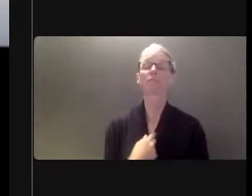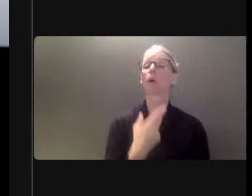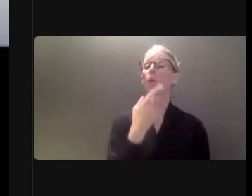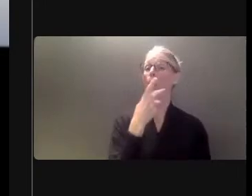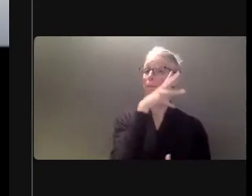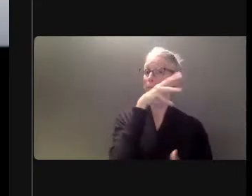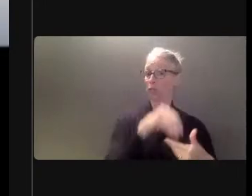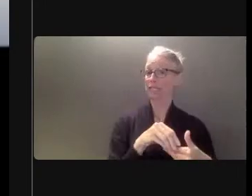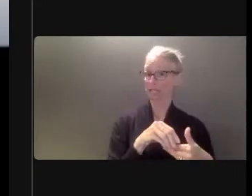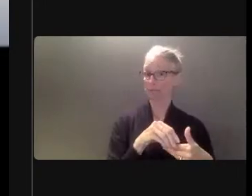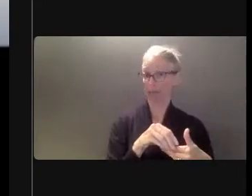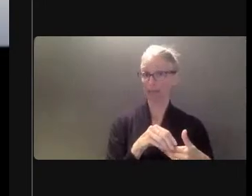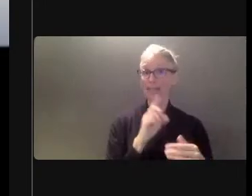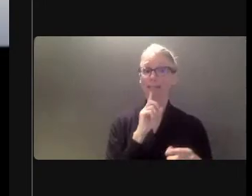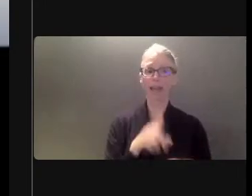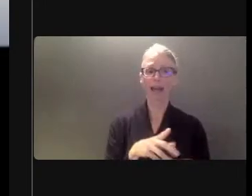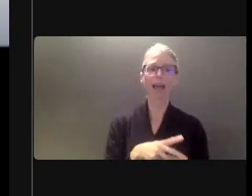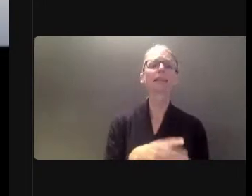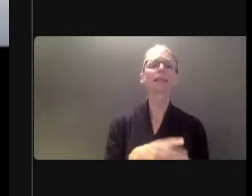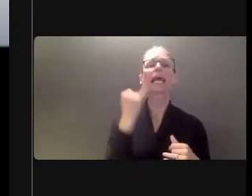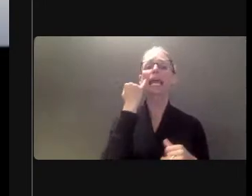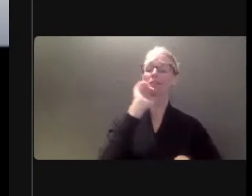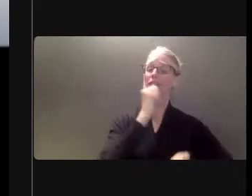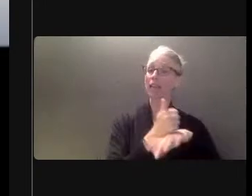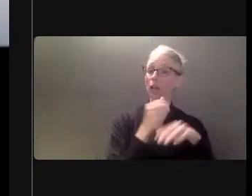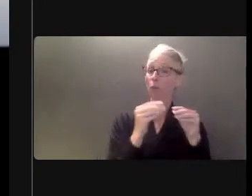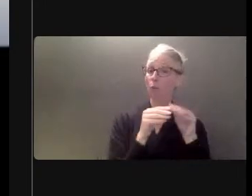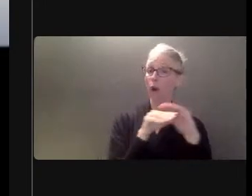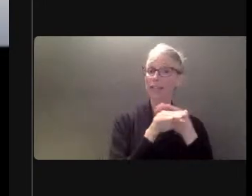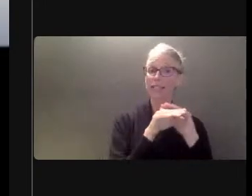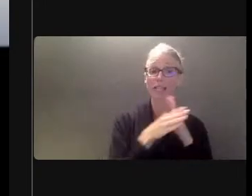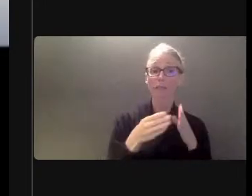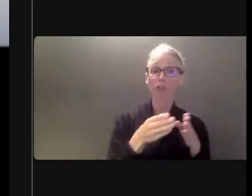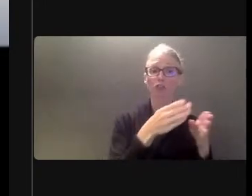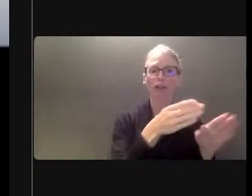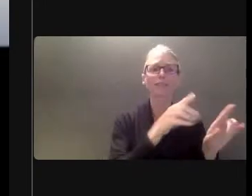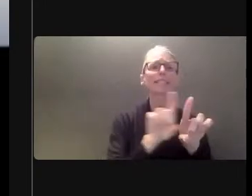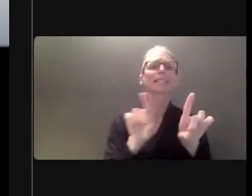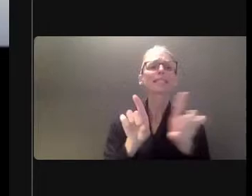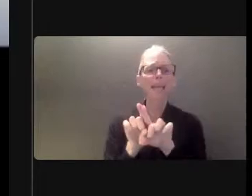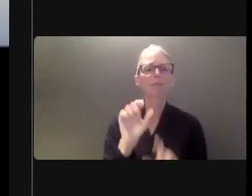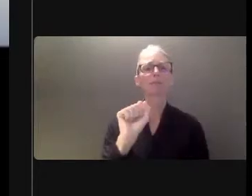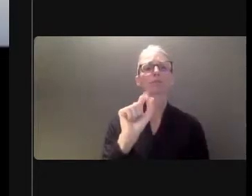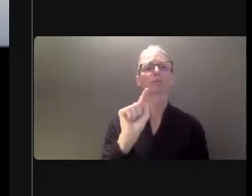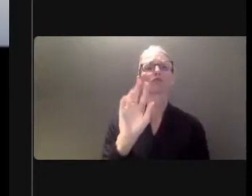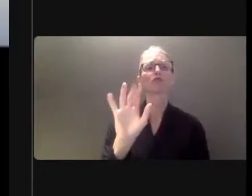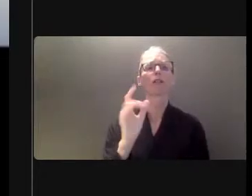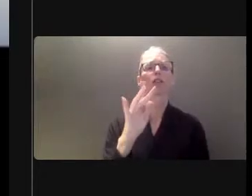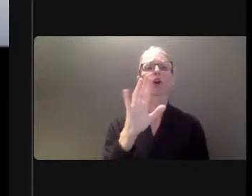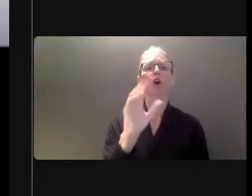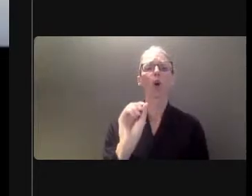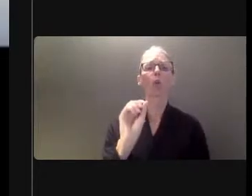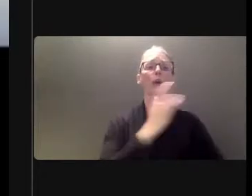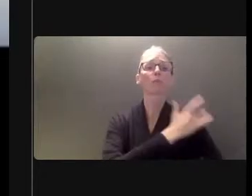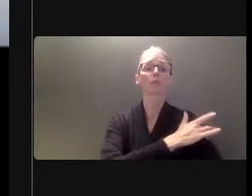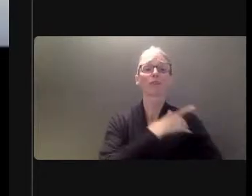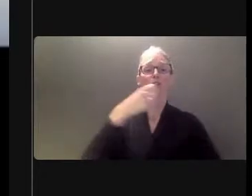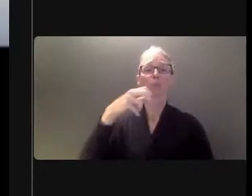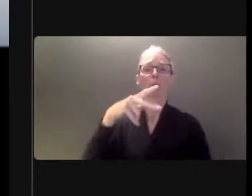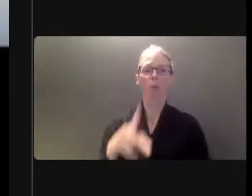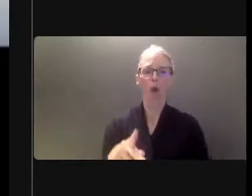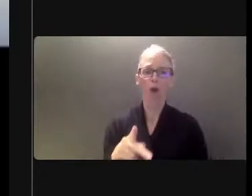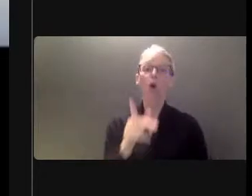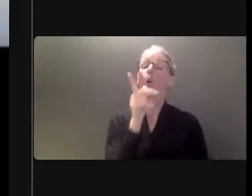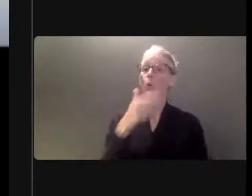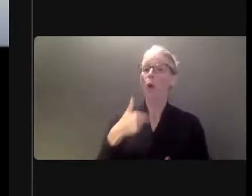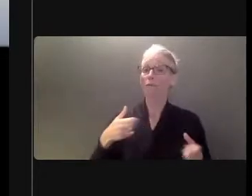said, "Creating more accessible trails like the one in Strathcona Provincial Park would help those in wheelchairs with trouble walking in rough terrain